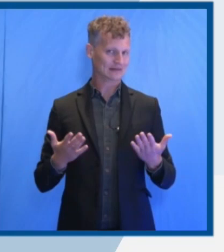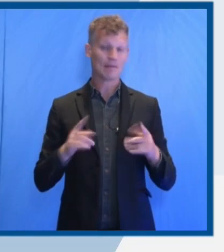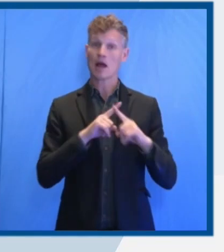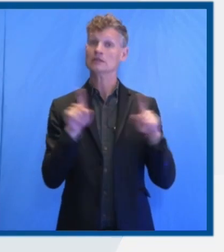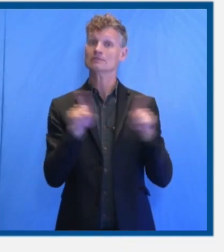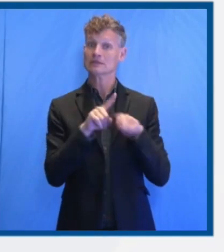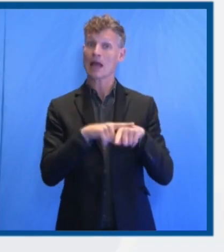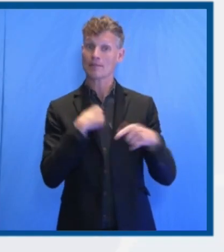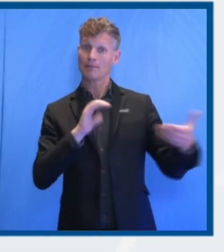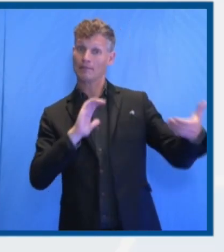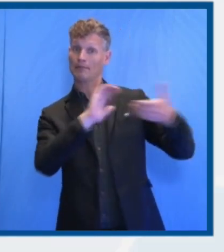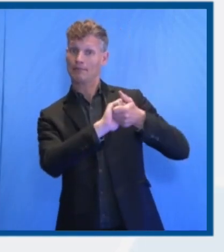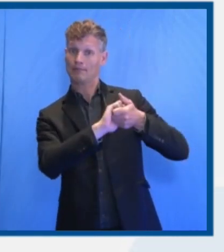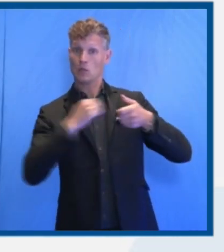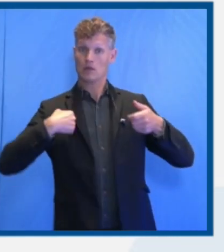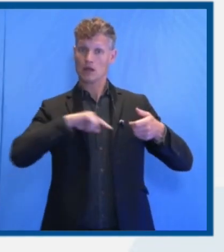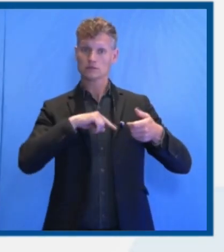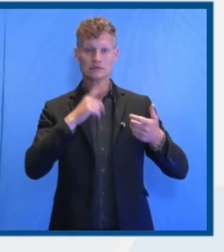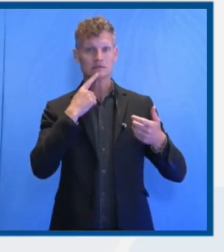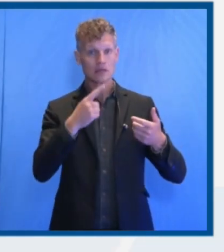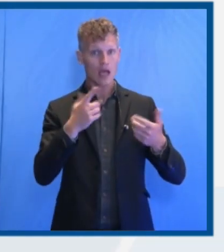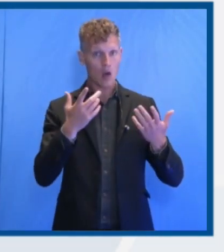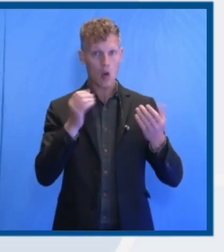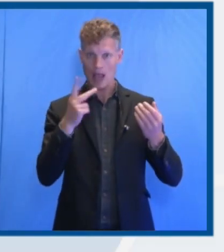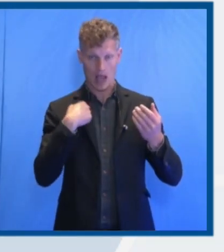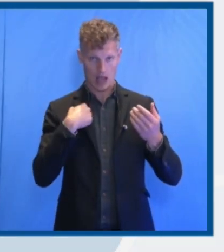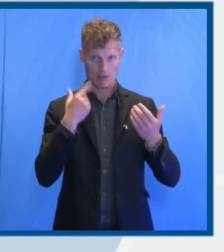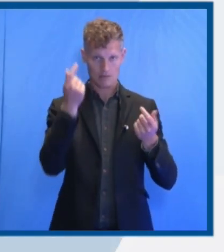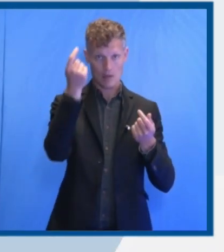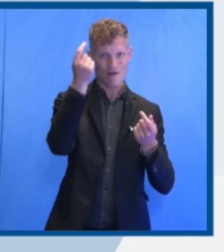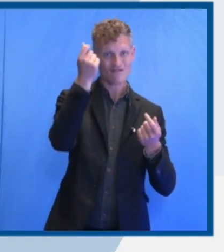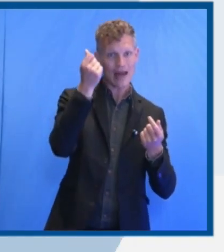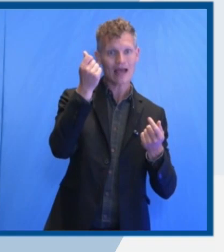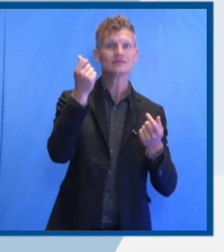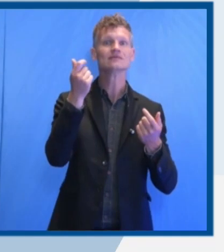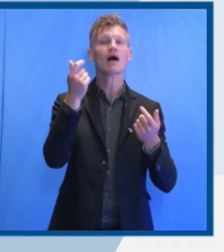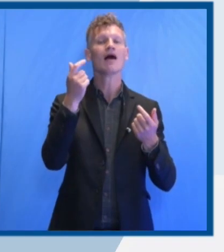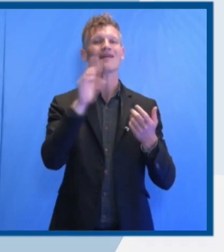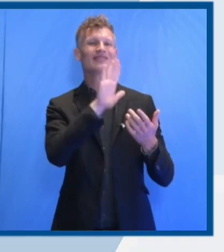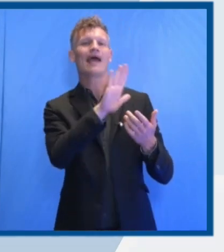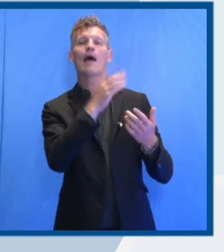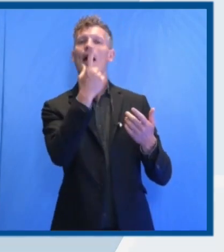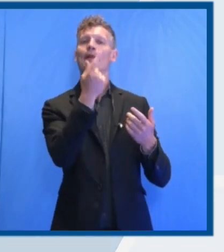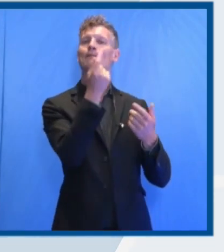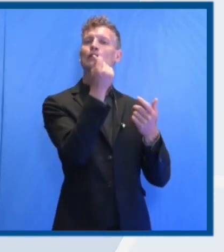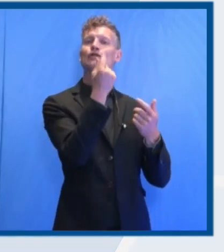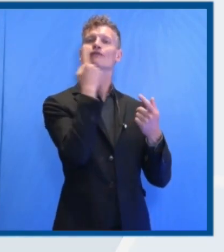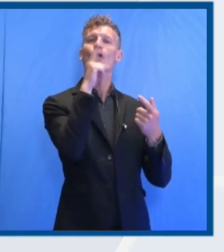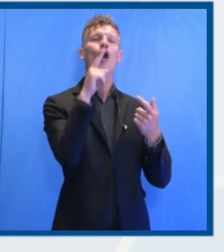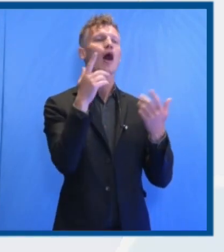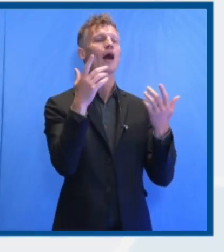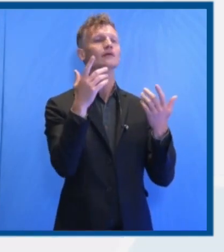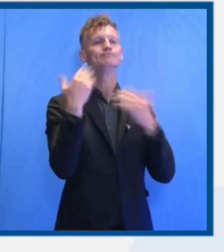see, can they finance it not just out of this, corporate social responsibility budget, but equally out of some